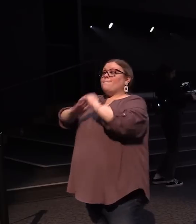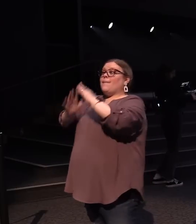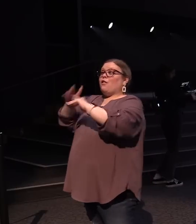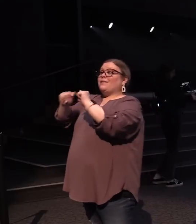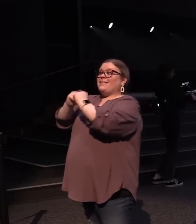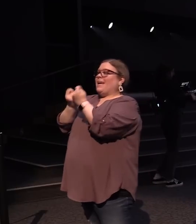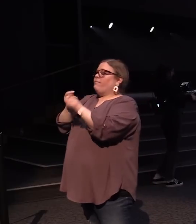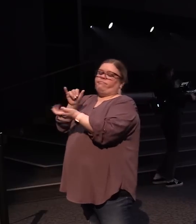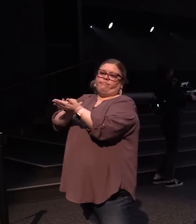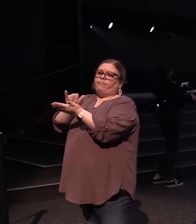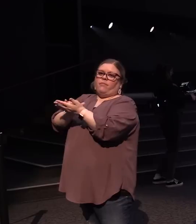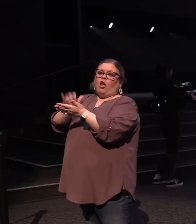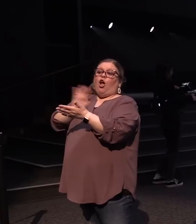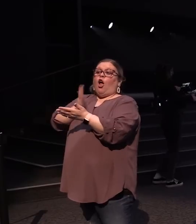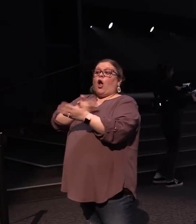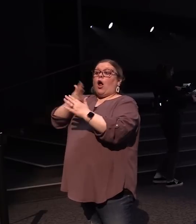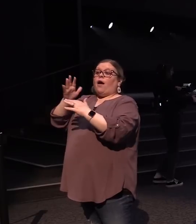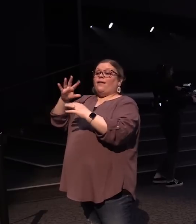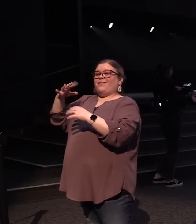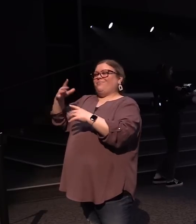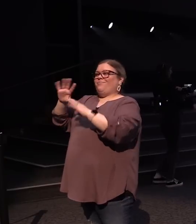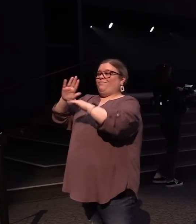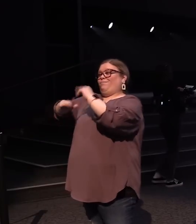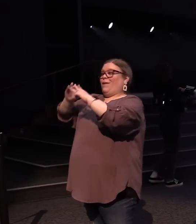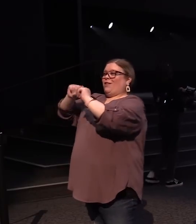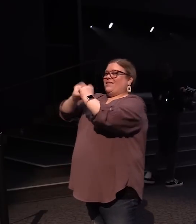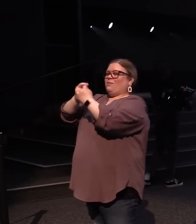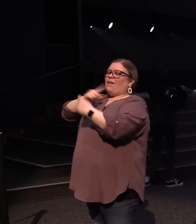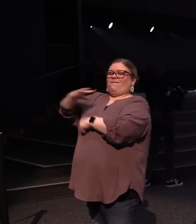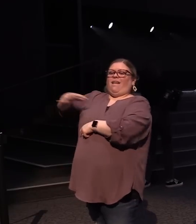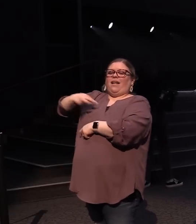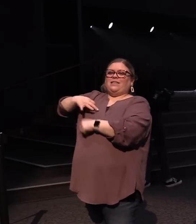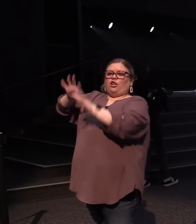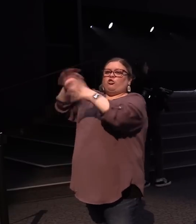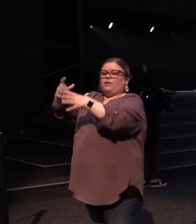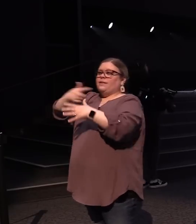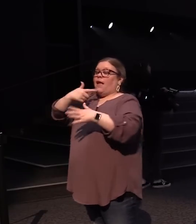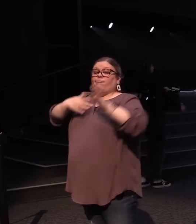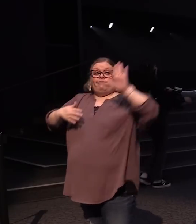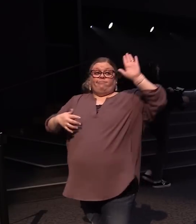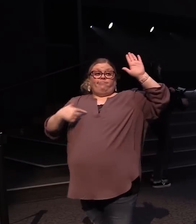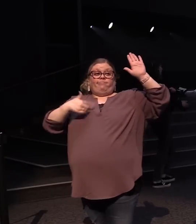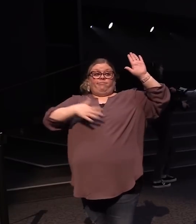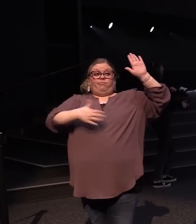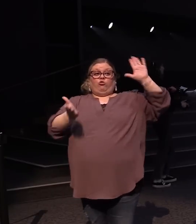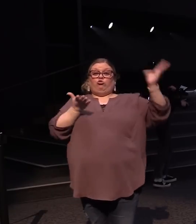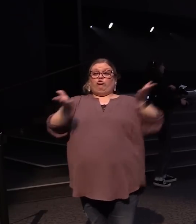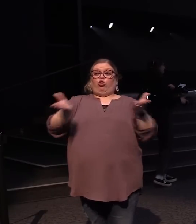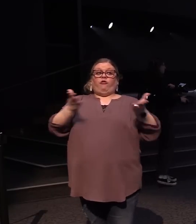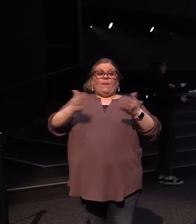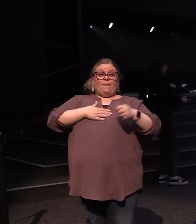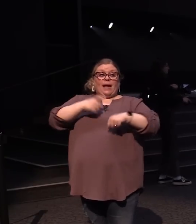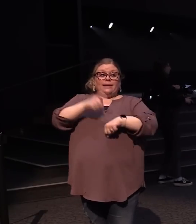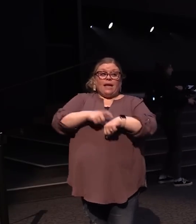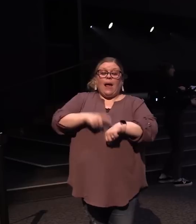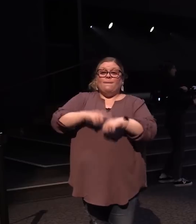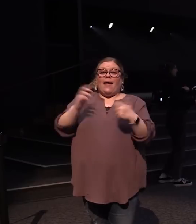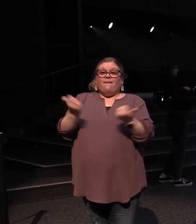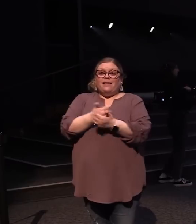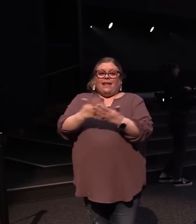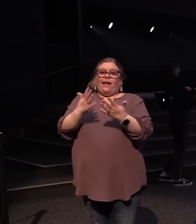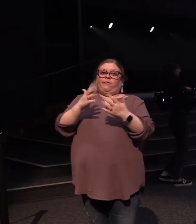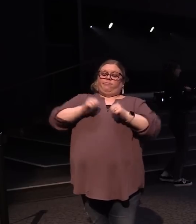Our build team is a group of volunteers and leaders who have said, I will serve and I will give my time. And